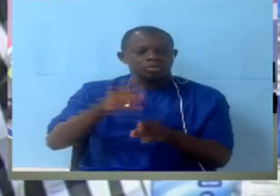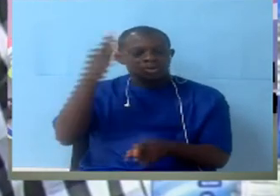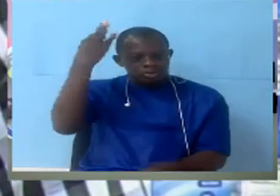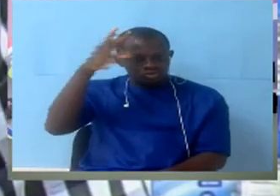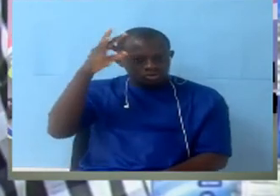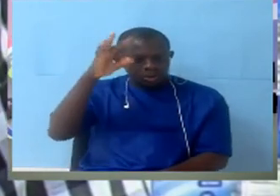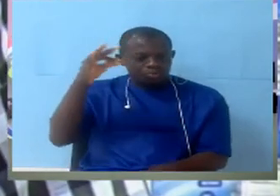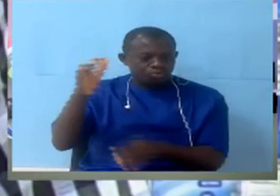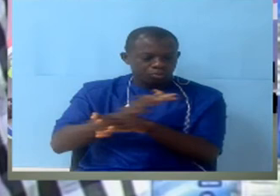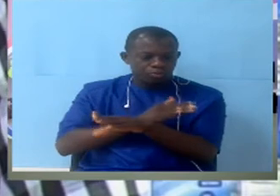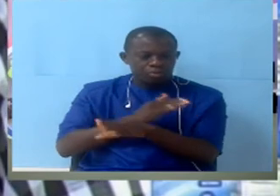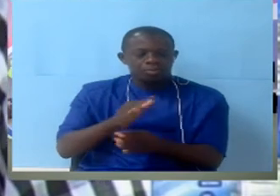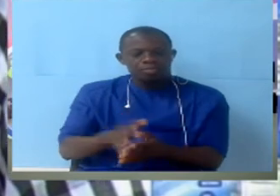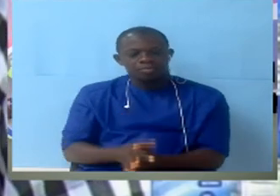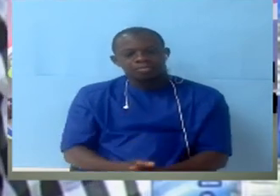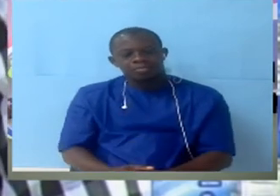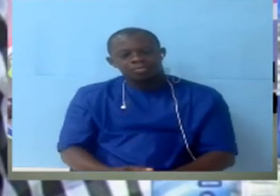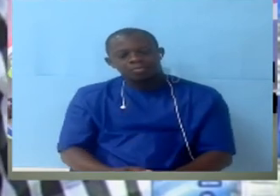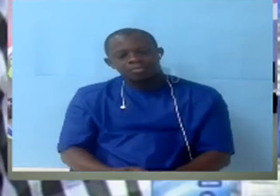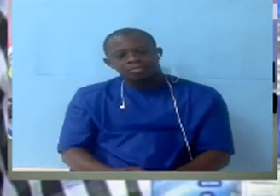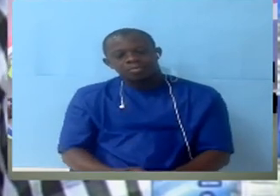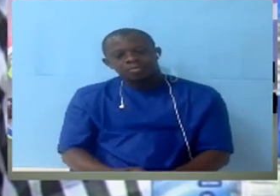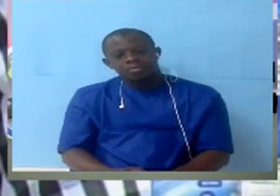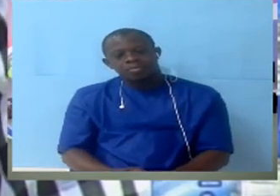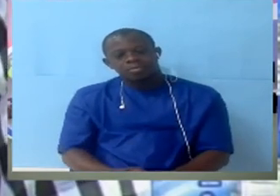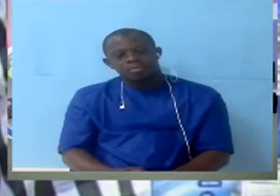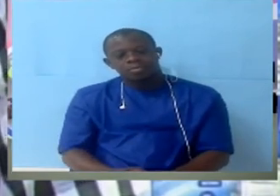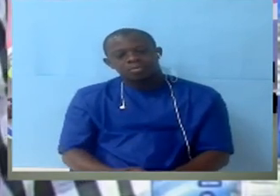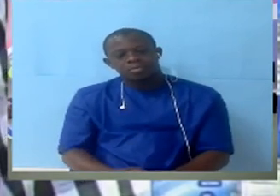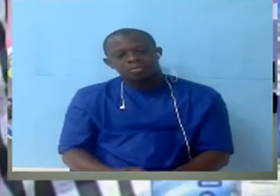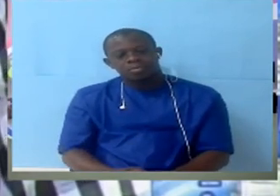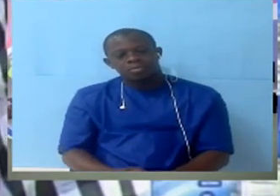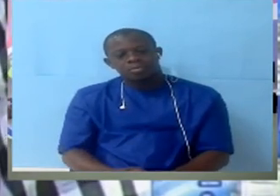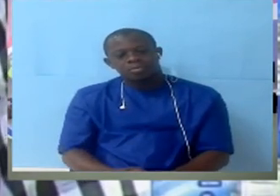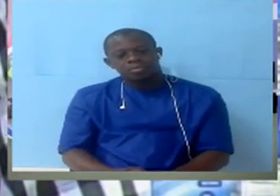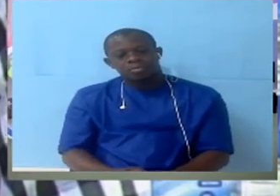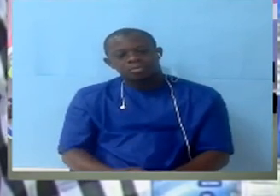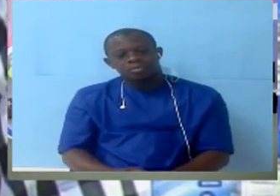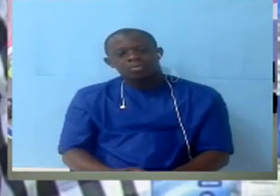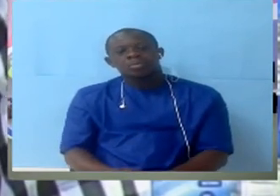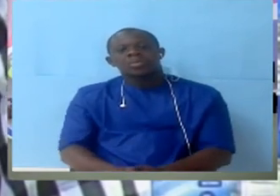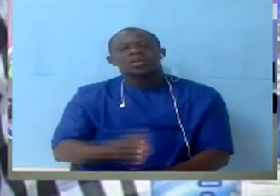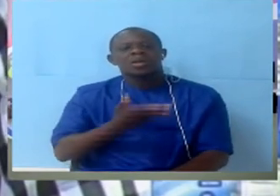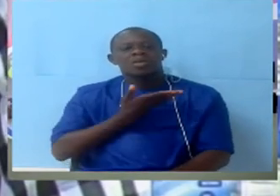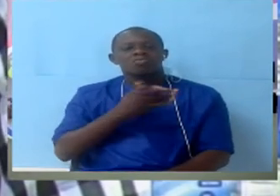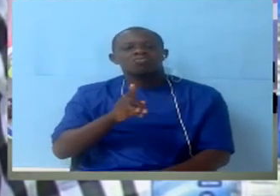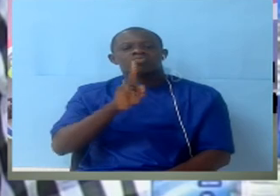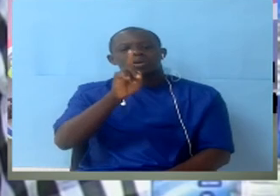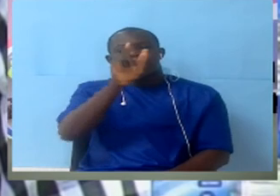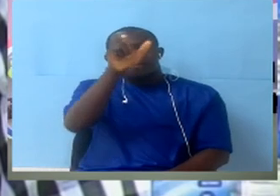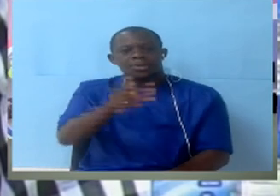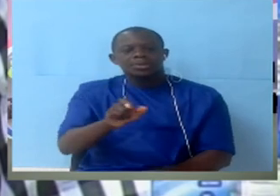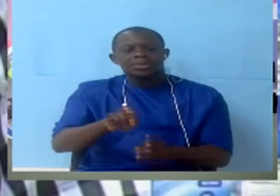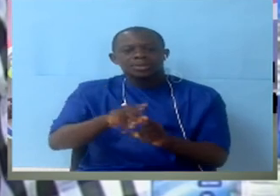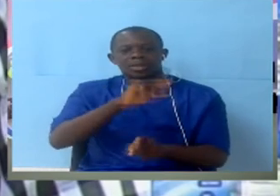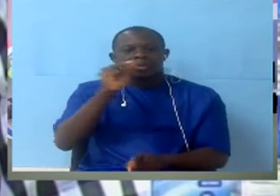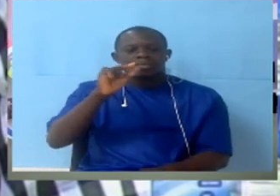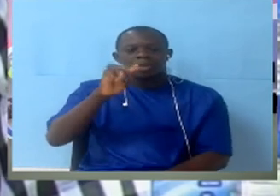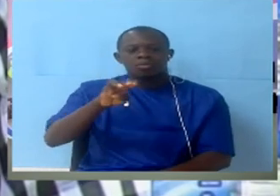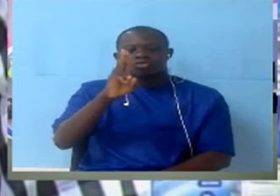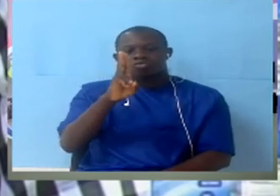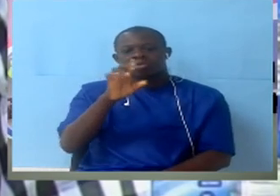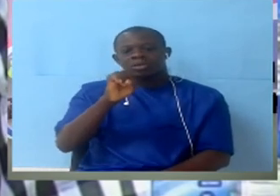Oh, one civilian Gafay Musa Yaya Jallo. One civilian called Musa Yaya Jallo.